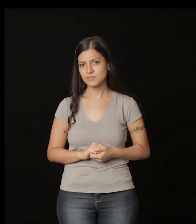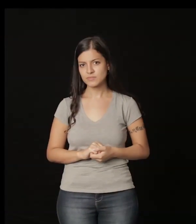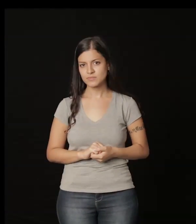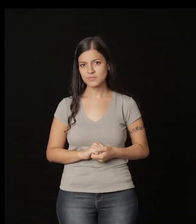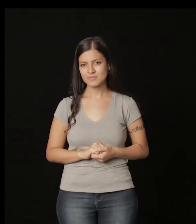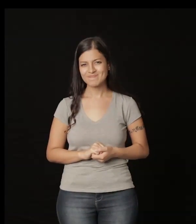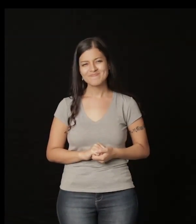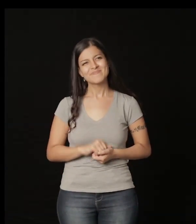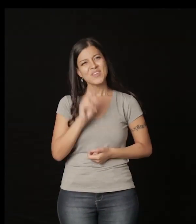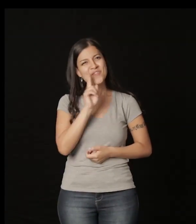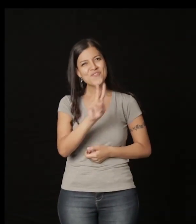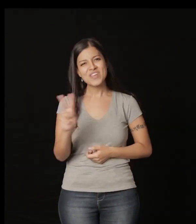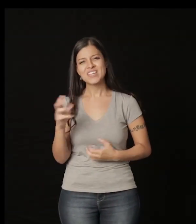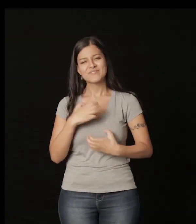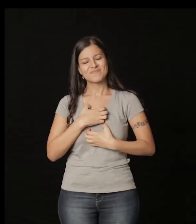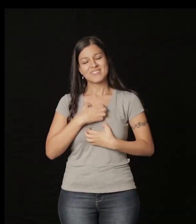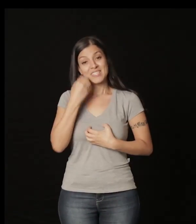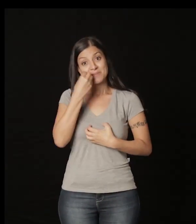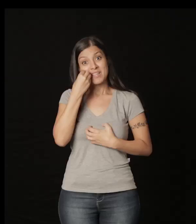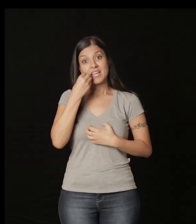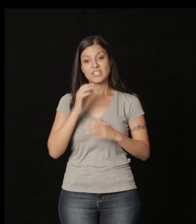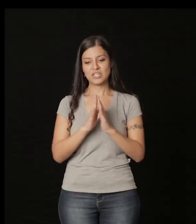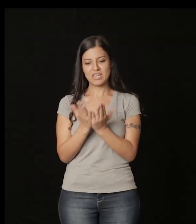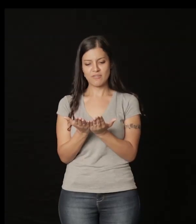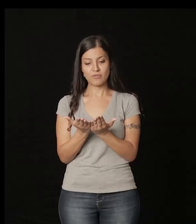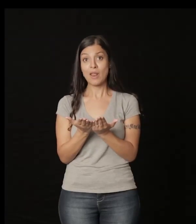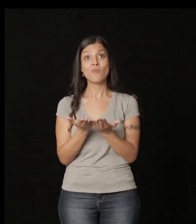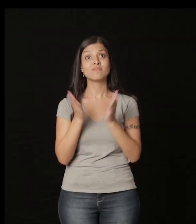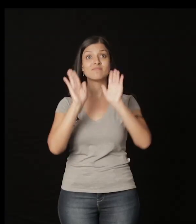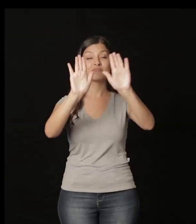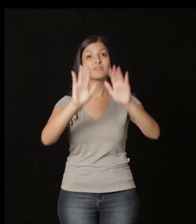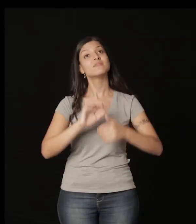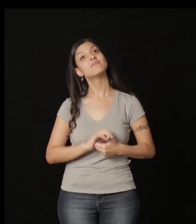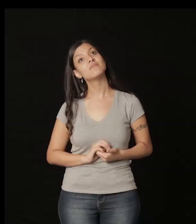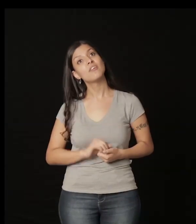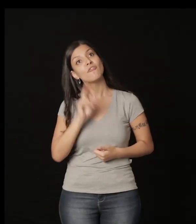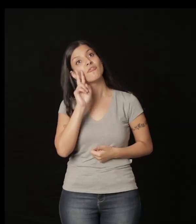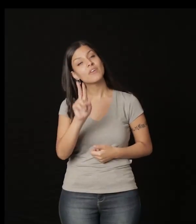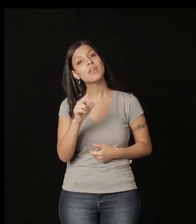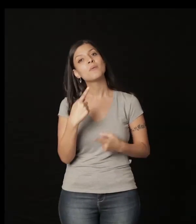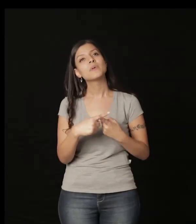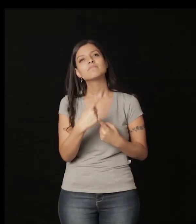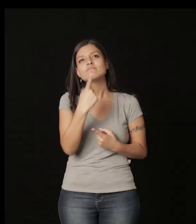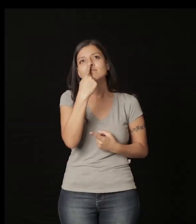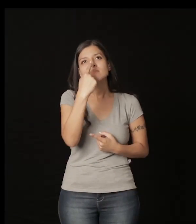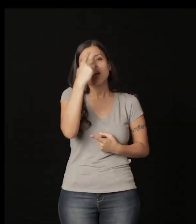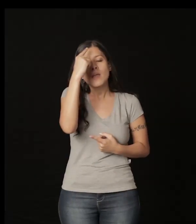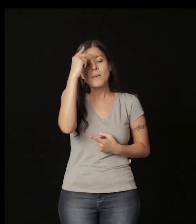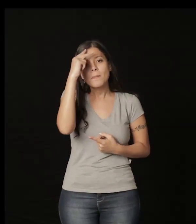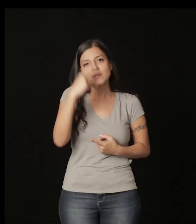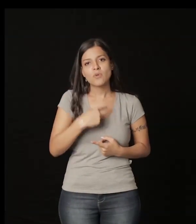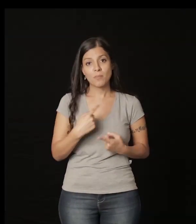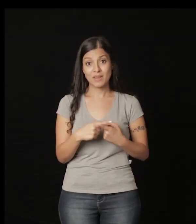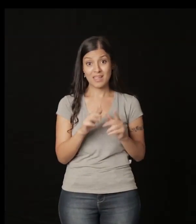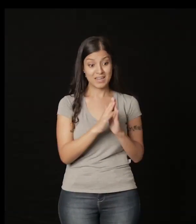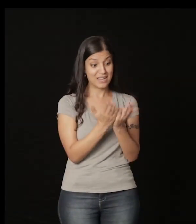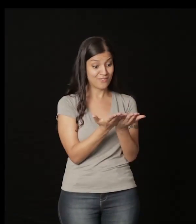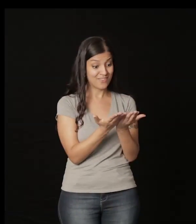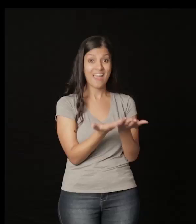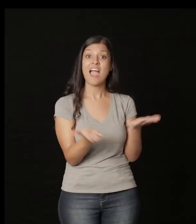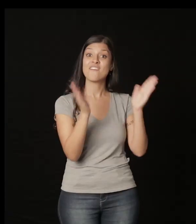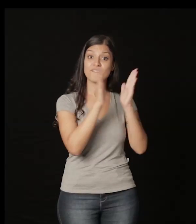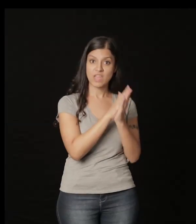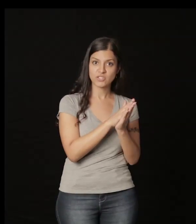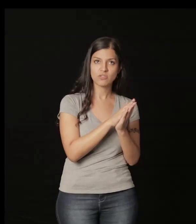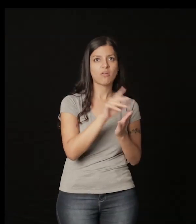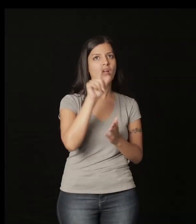the same time, it's a very different experience to holding a book, which is a much more personal experience, where you can close a book, you